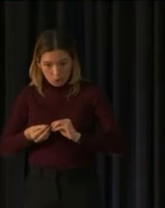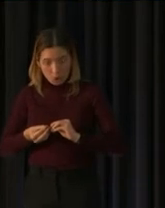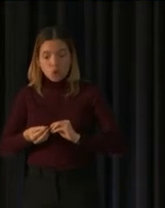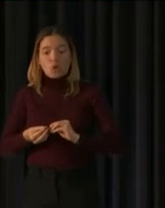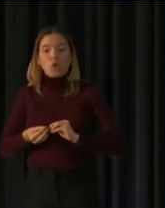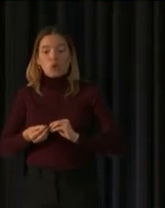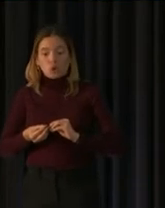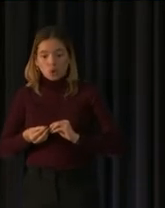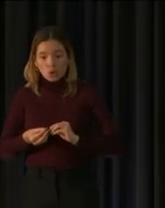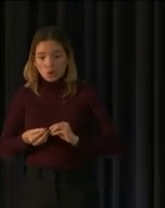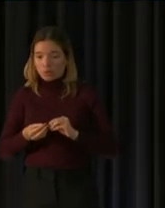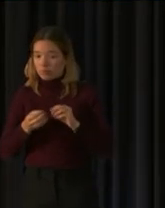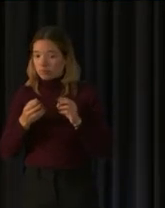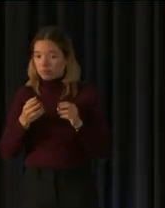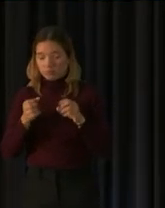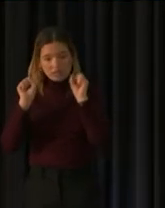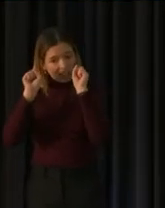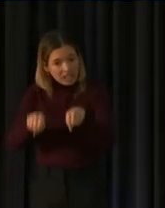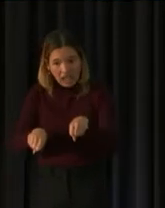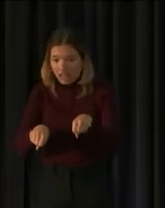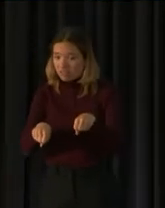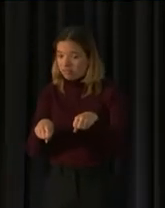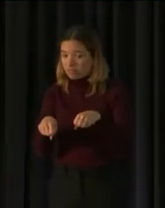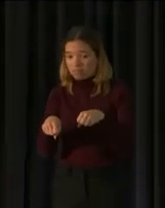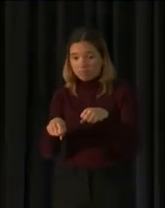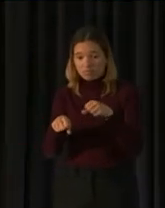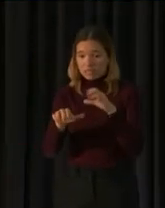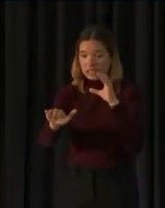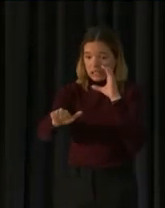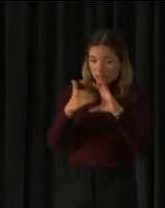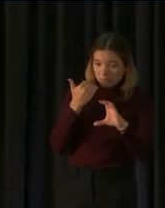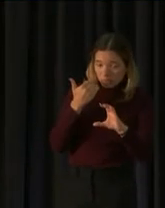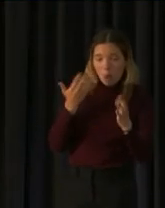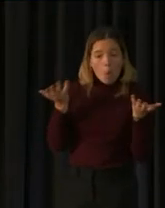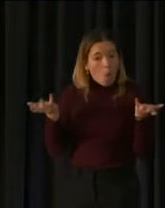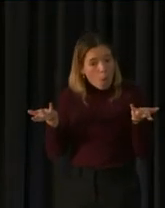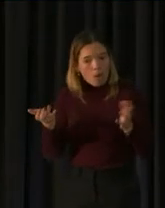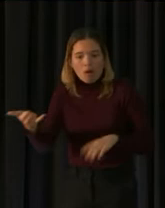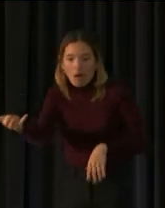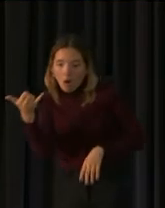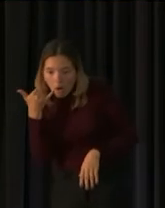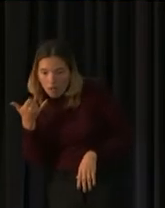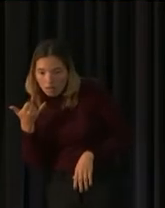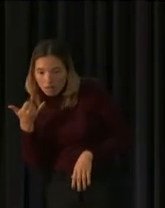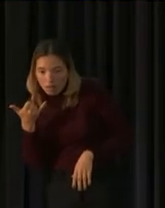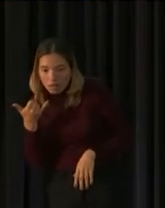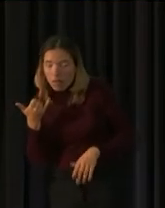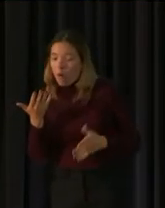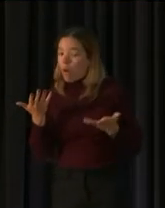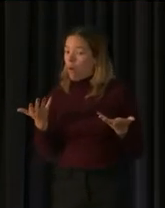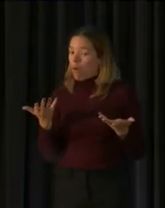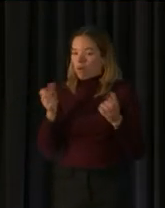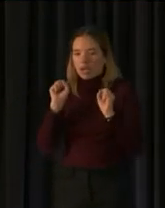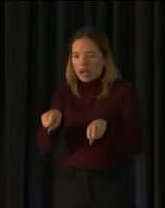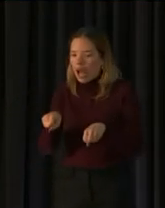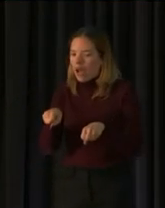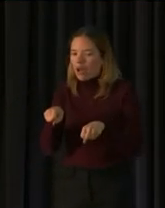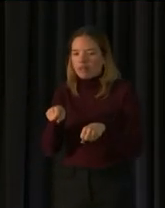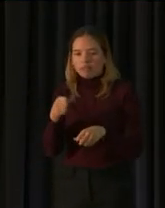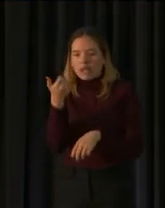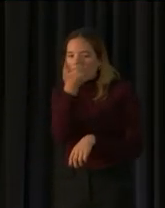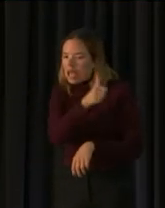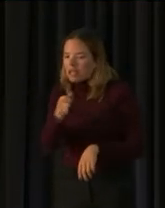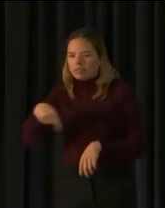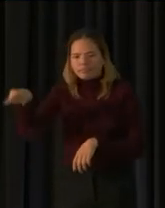contact us by email or by phone and share any building or operations related COVID-19 health and safety concerns